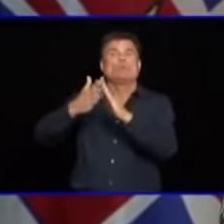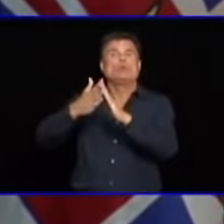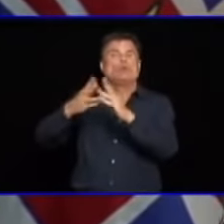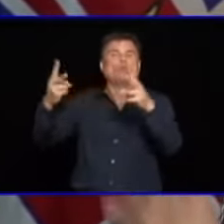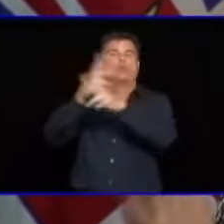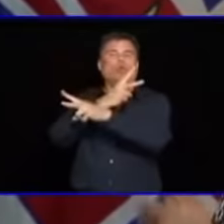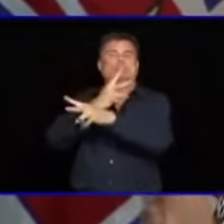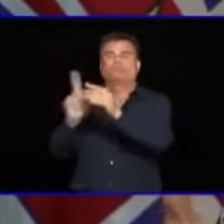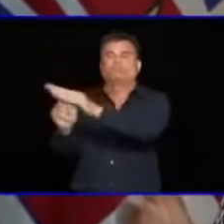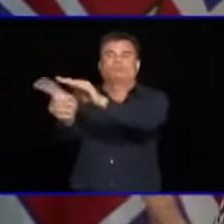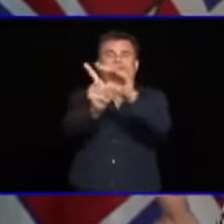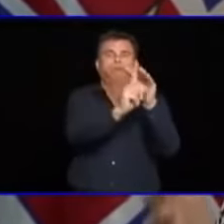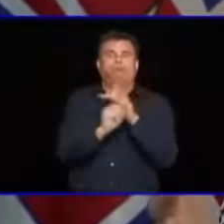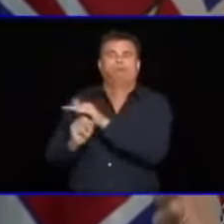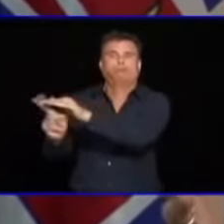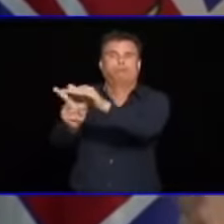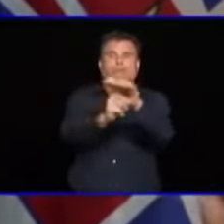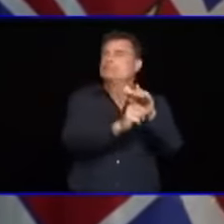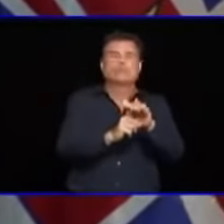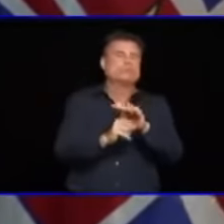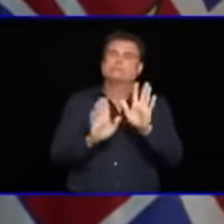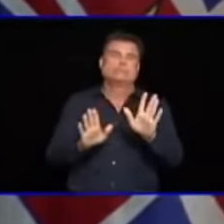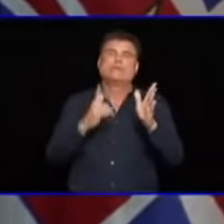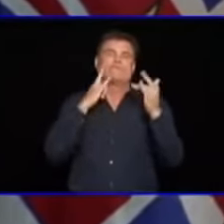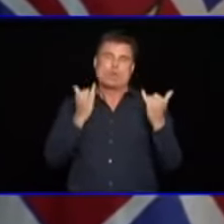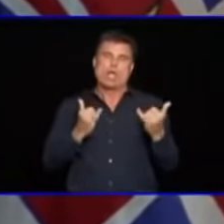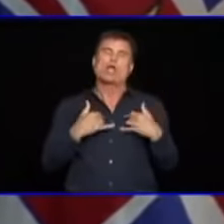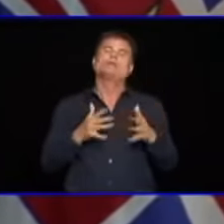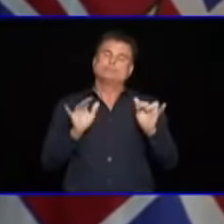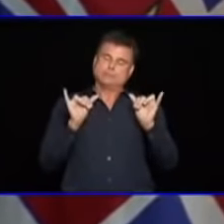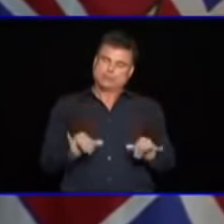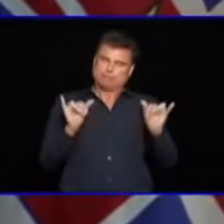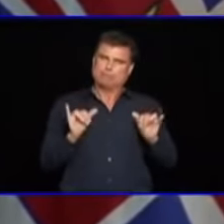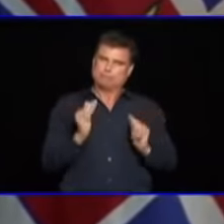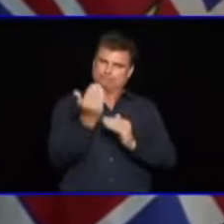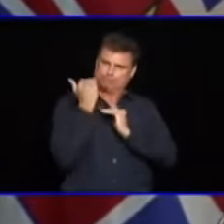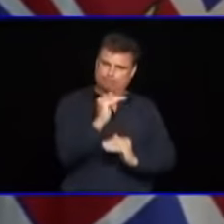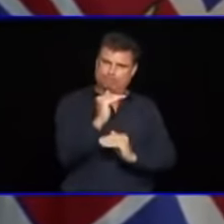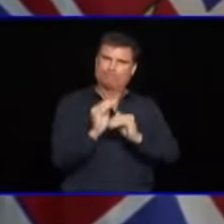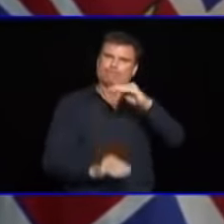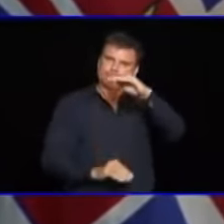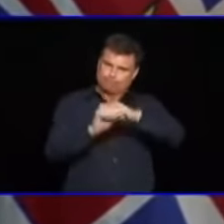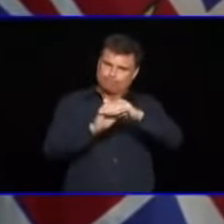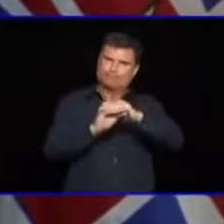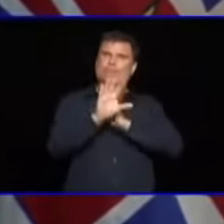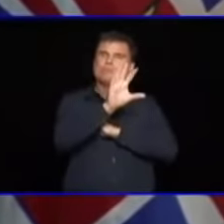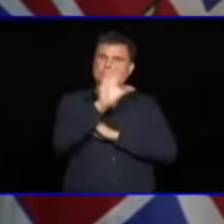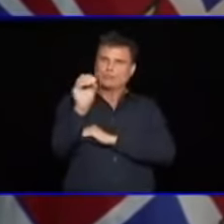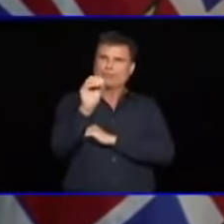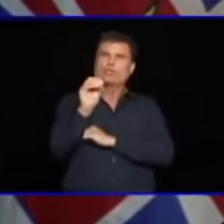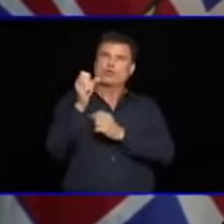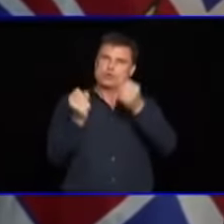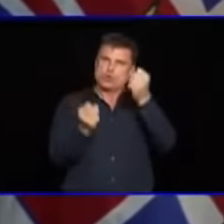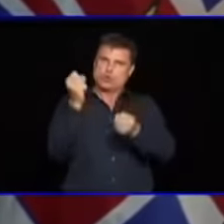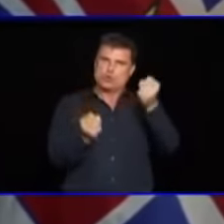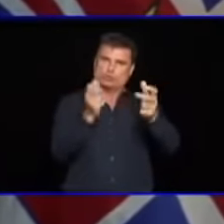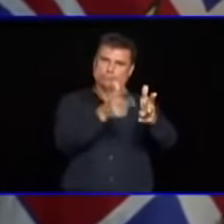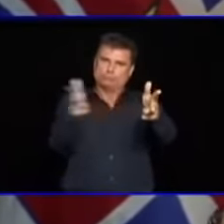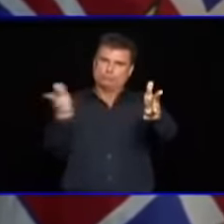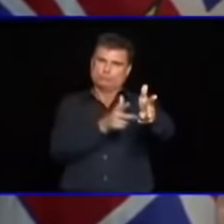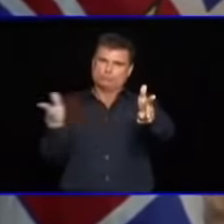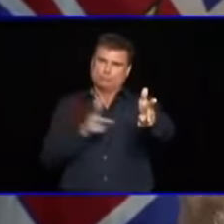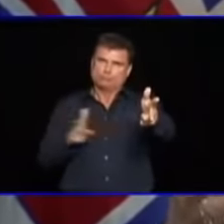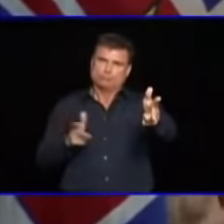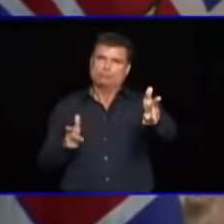So we are sticking with the measures that we've put in place, and they're all designed to be that